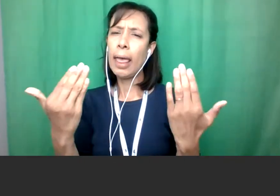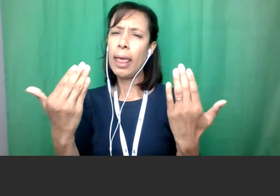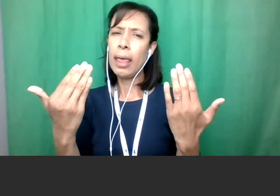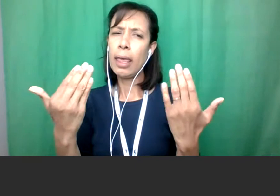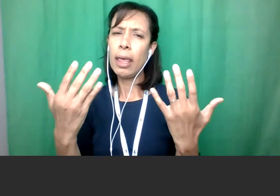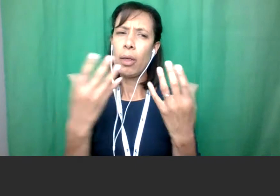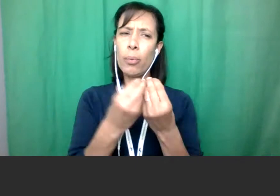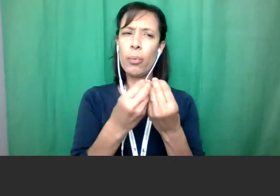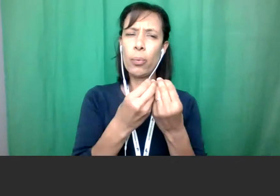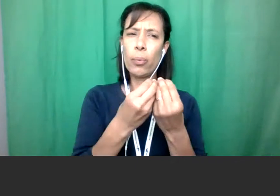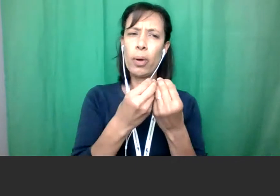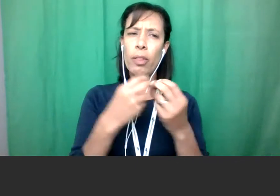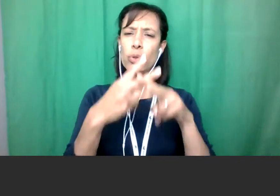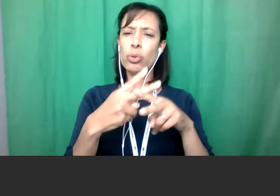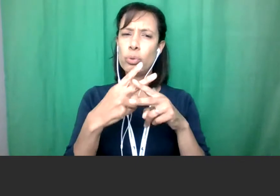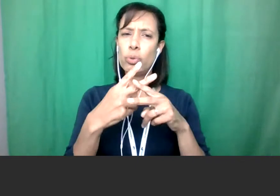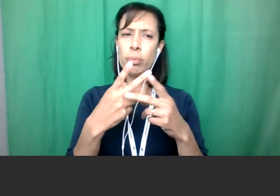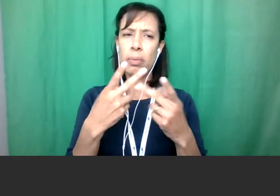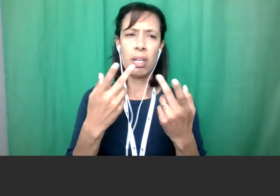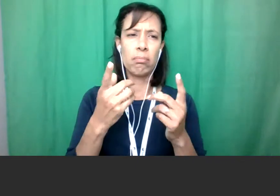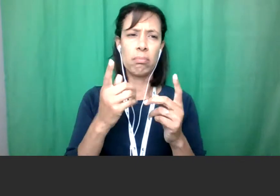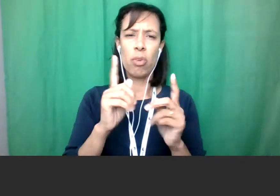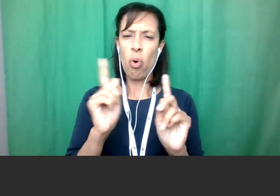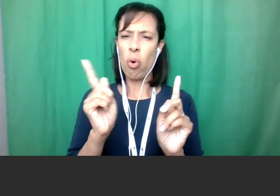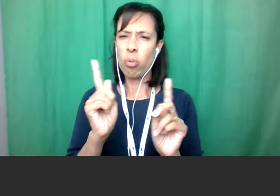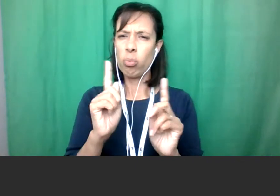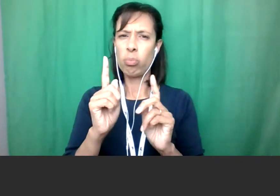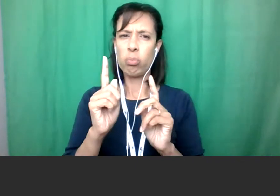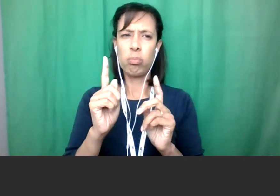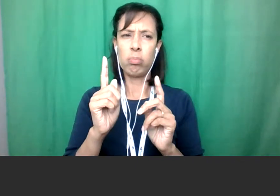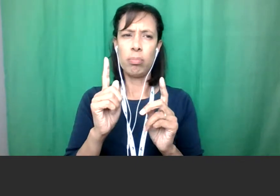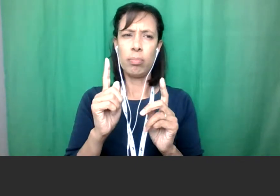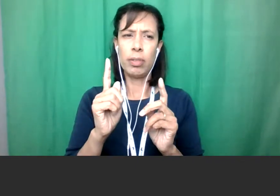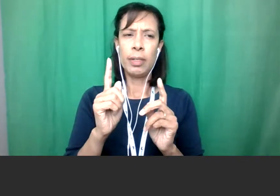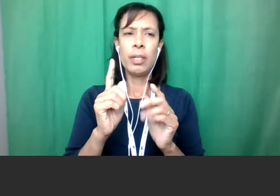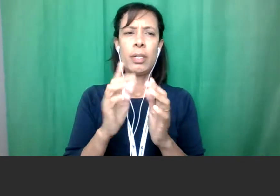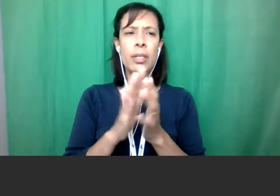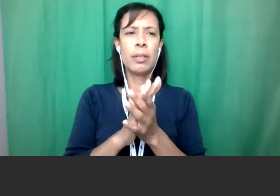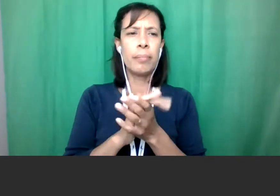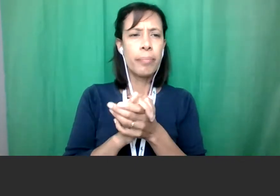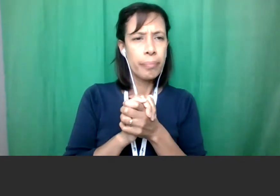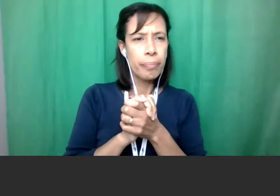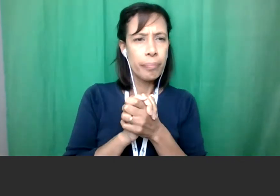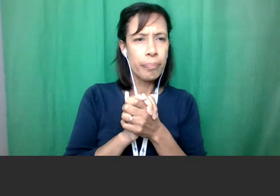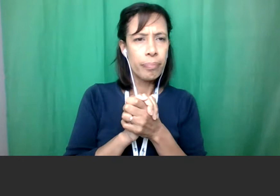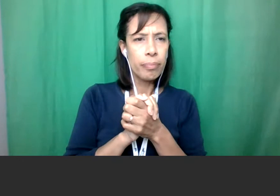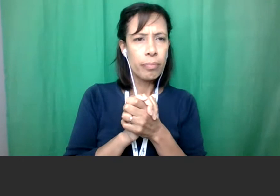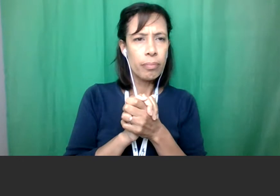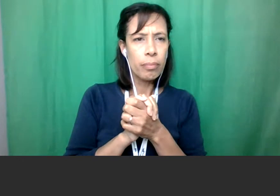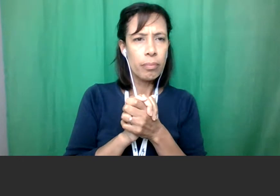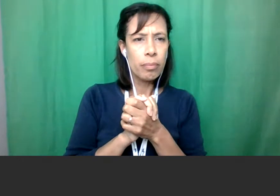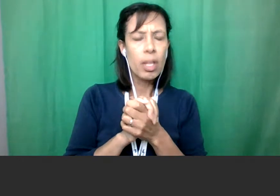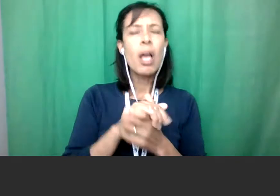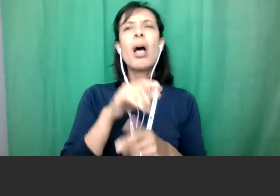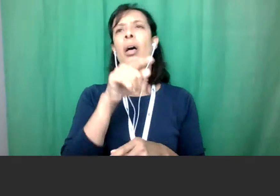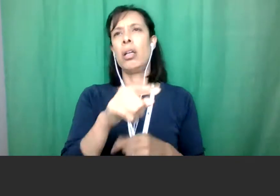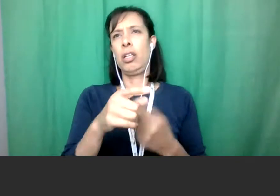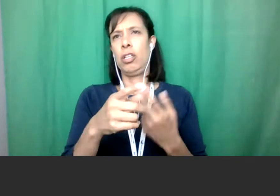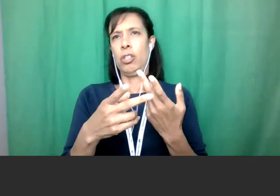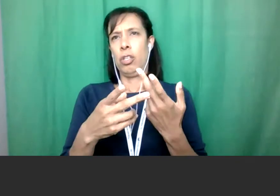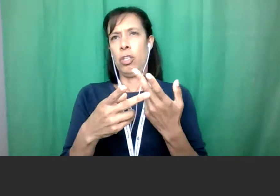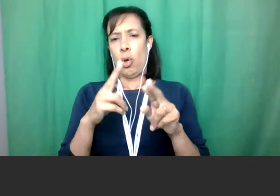the education studies work-based route or on the top up, your scheduled meetings will be on a Thursday, because Thursday